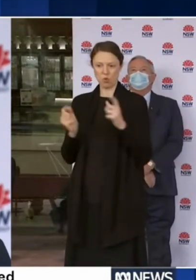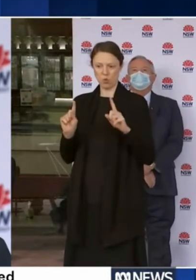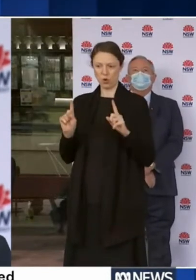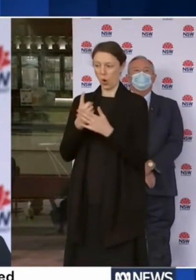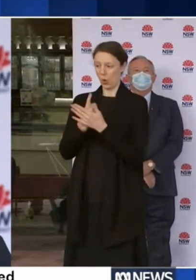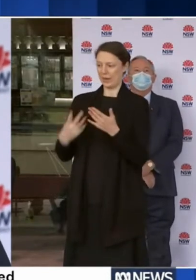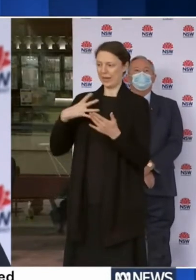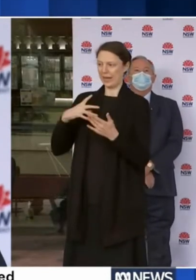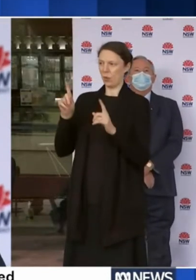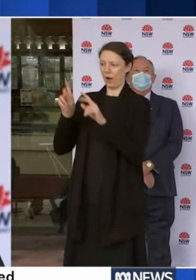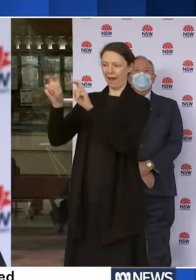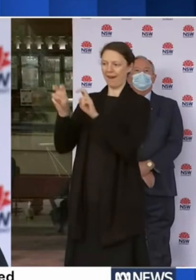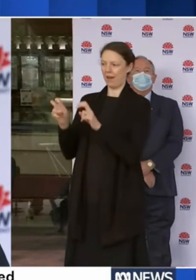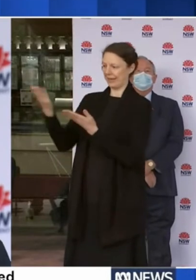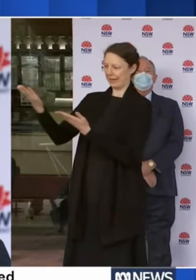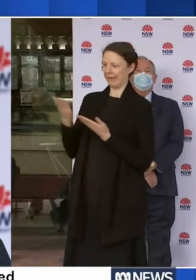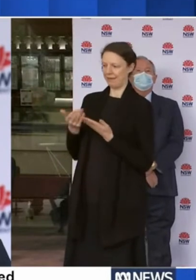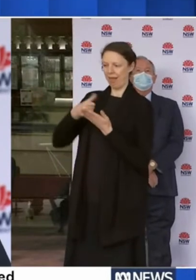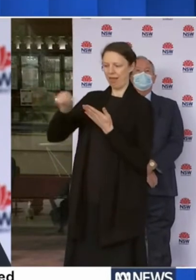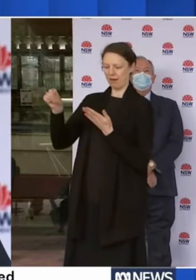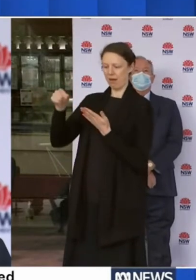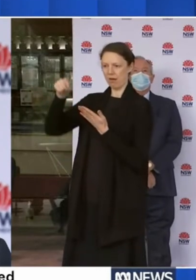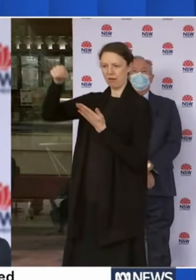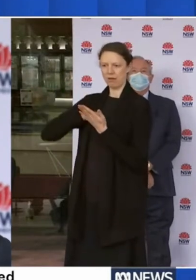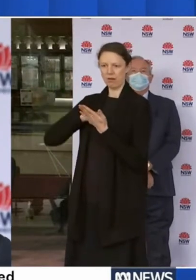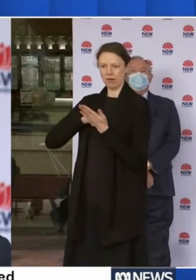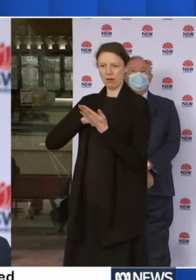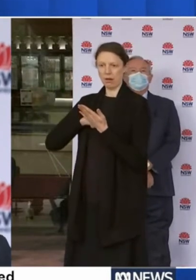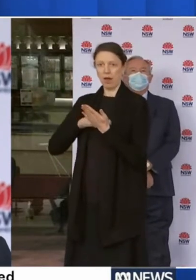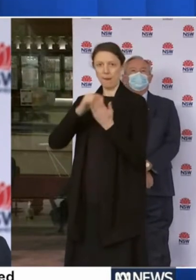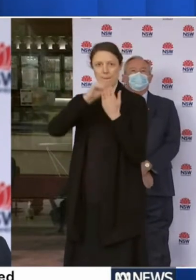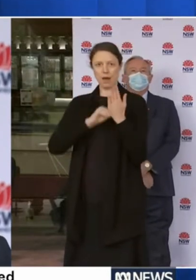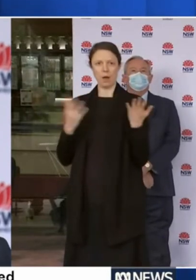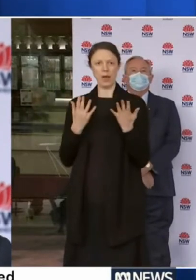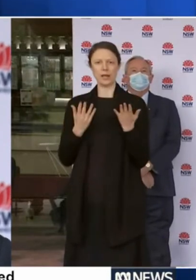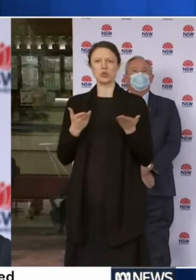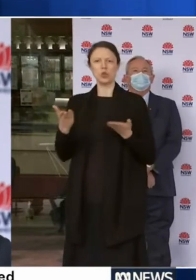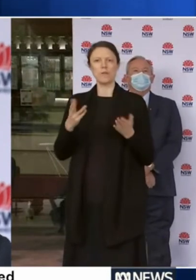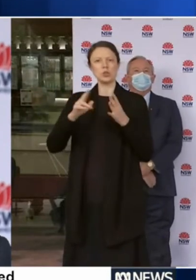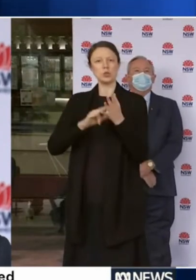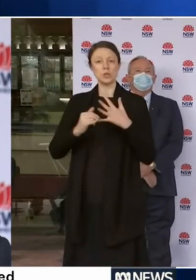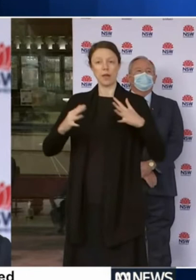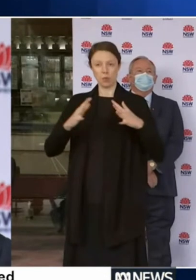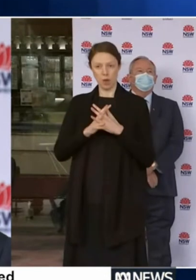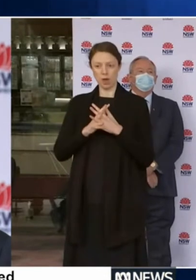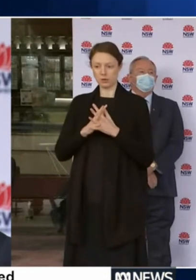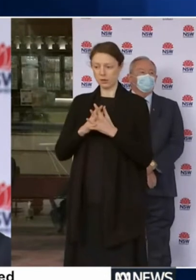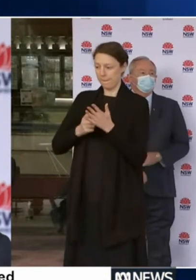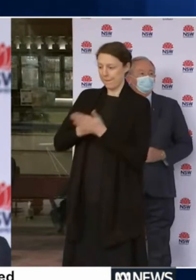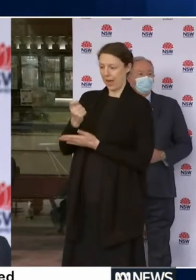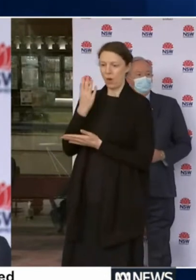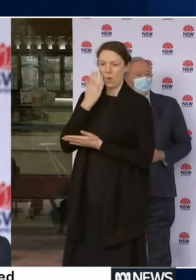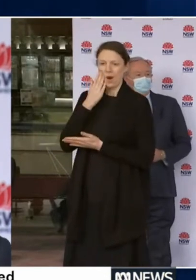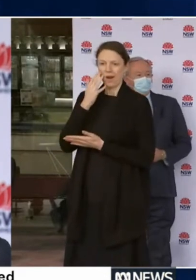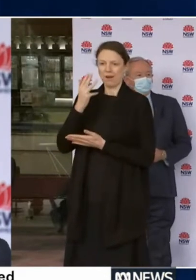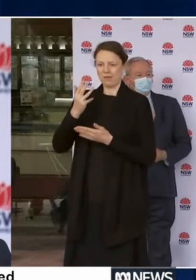require is a letter from your accountant going through Service NSW, and payments will be available from July 19. This is